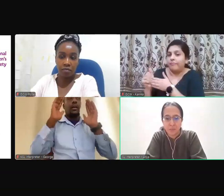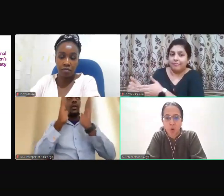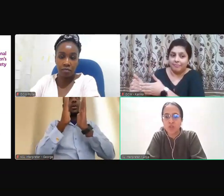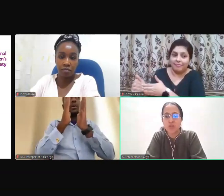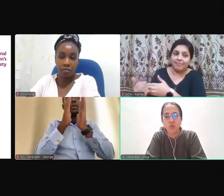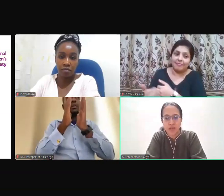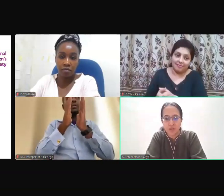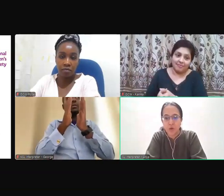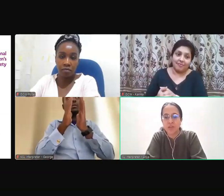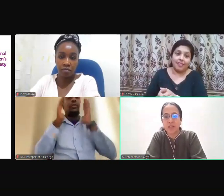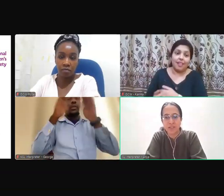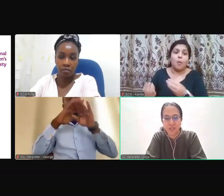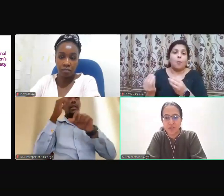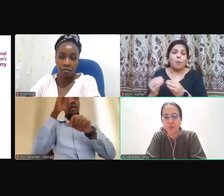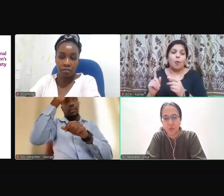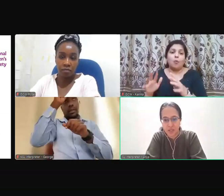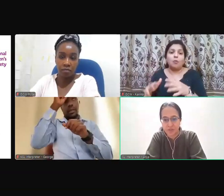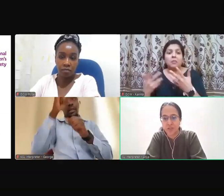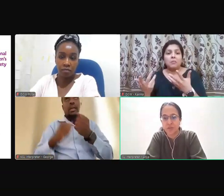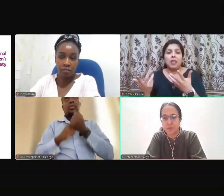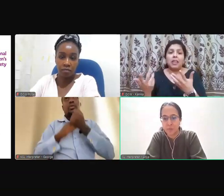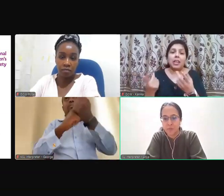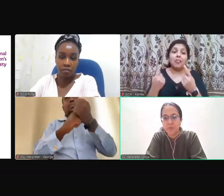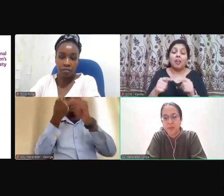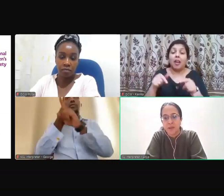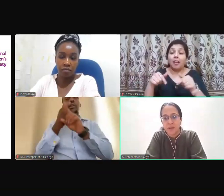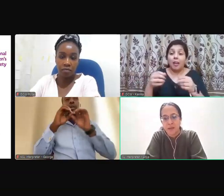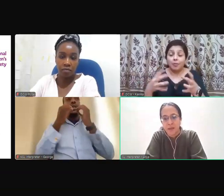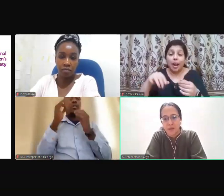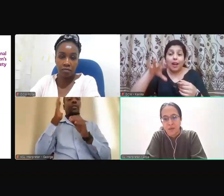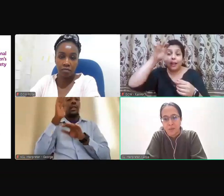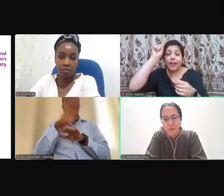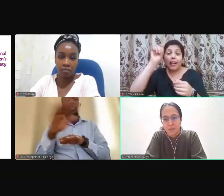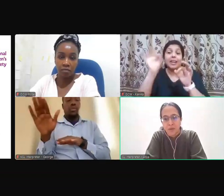extend support to various organizations that work with deaf children.